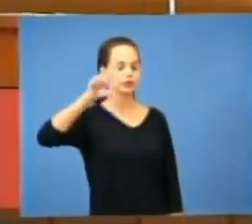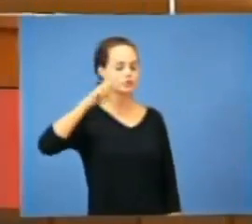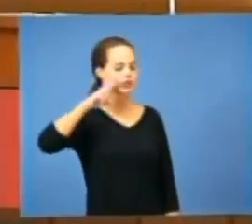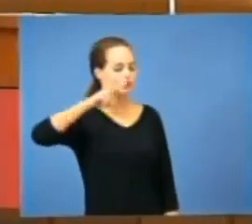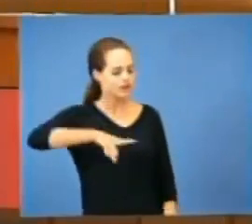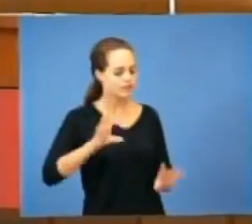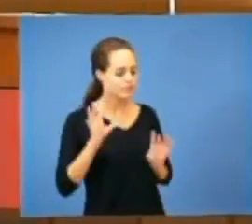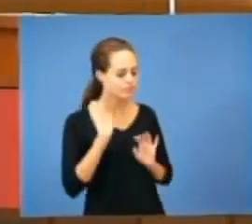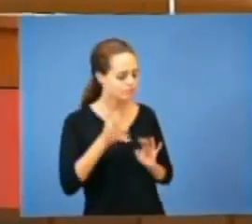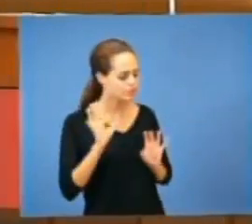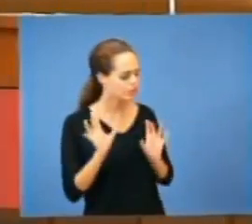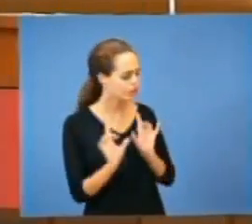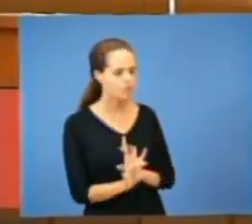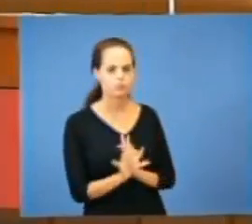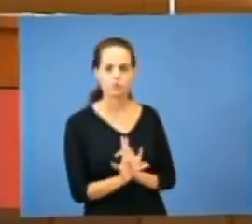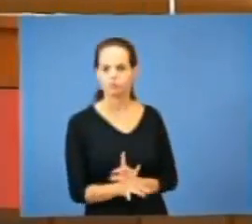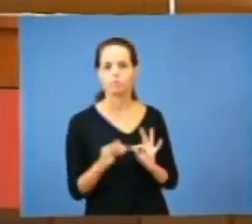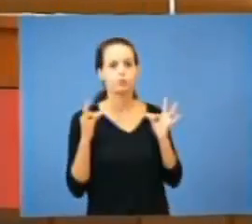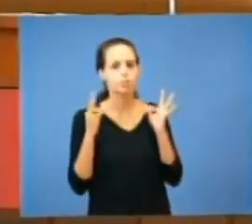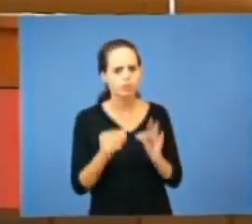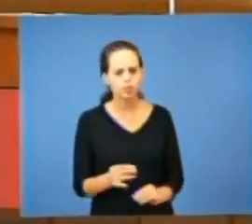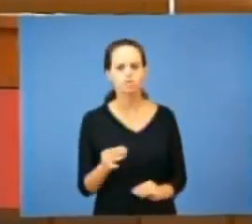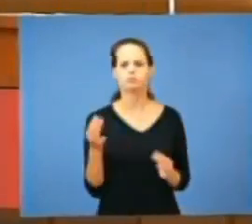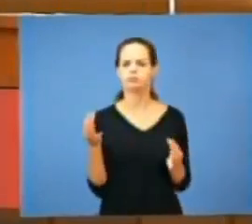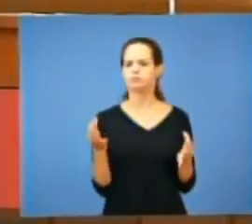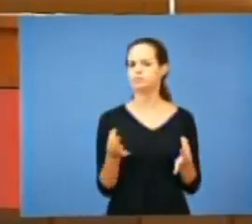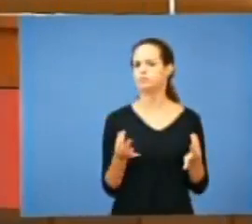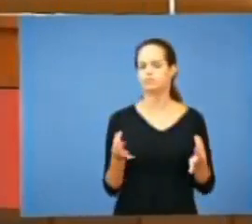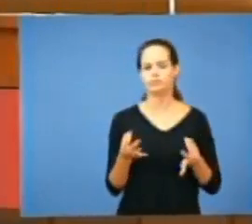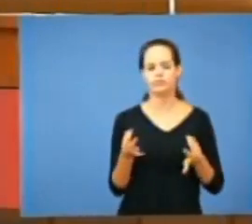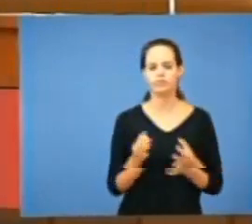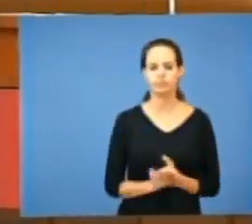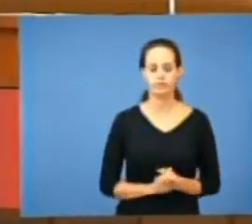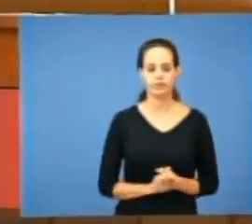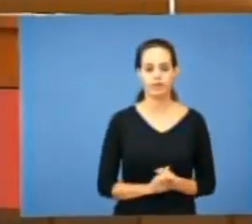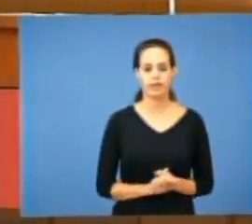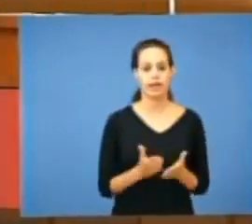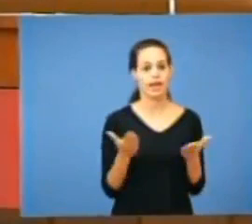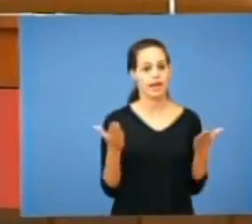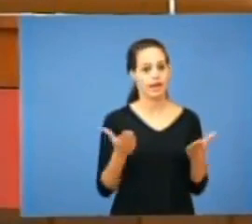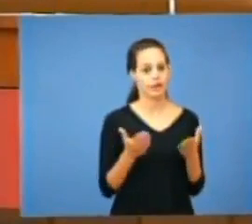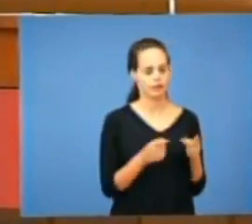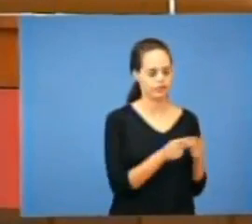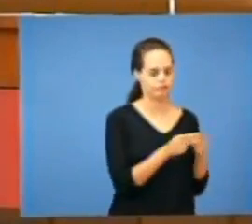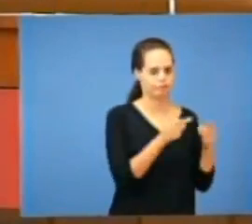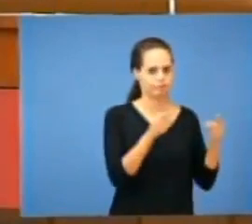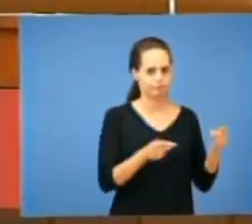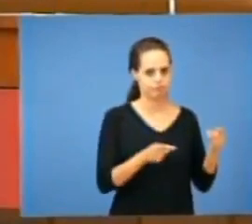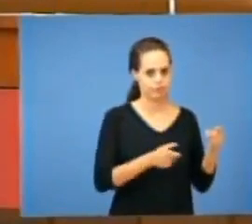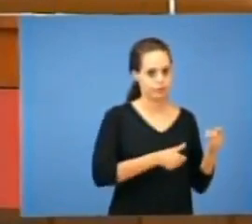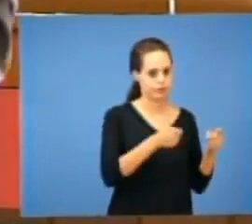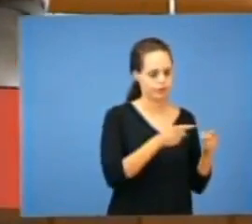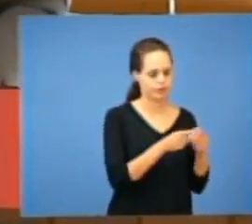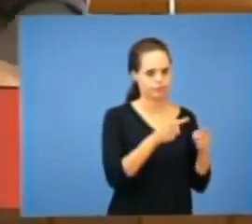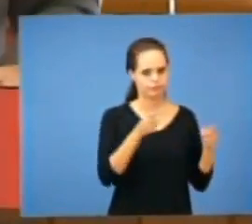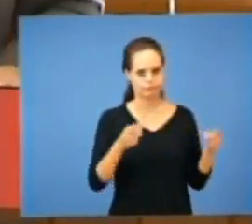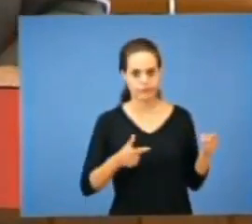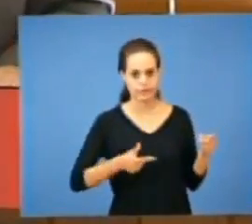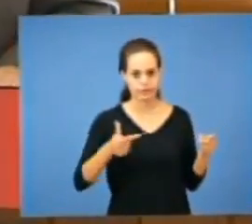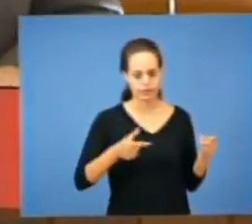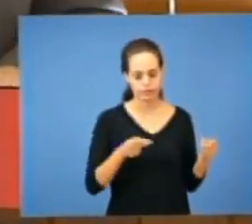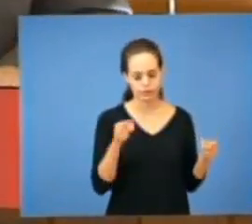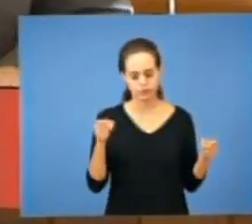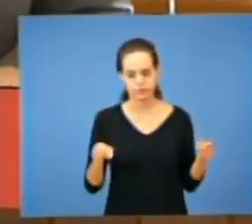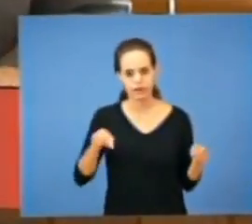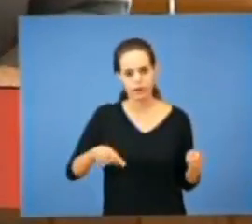was complete. So then the third, which is the third church, what we are going to see in a few